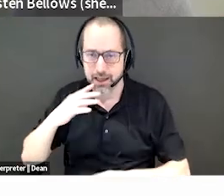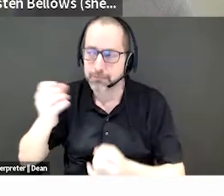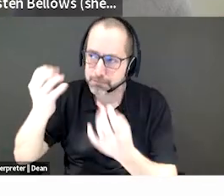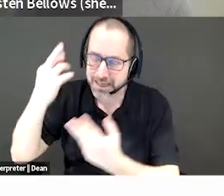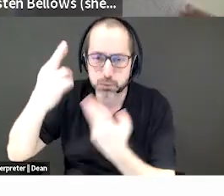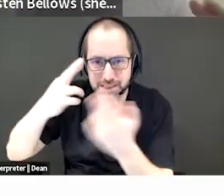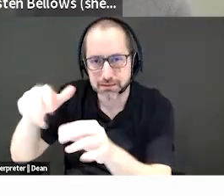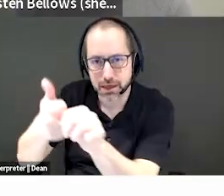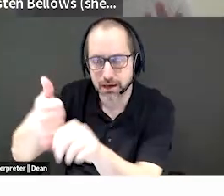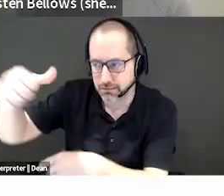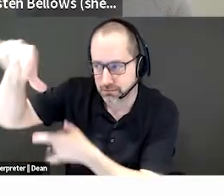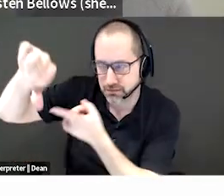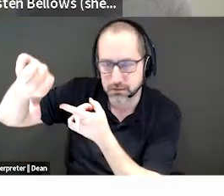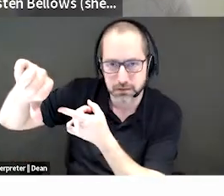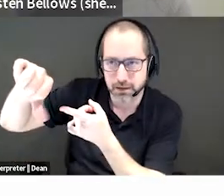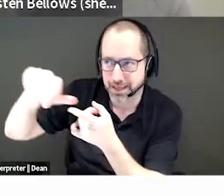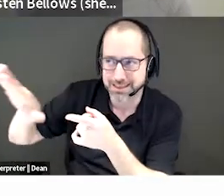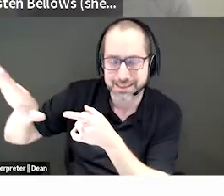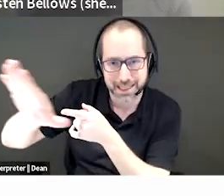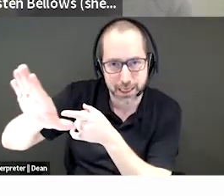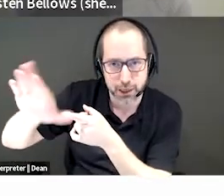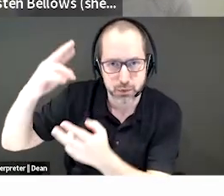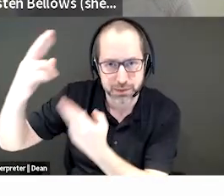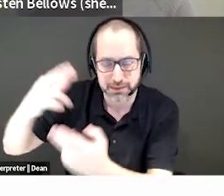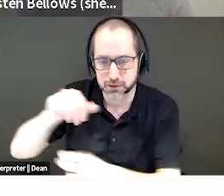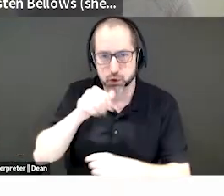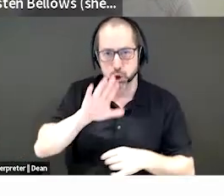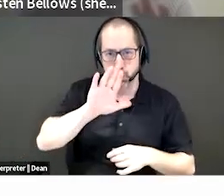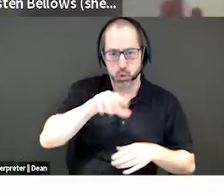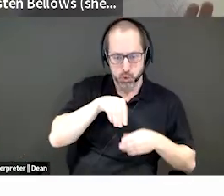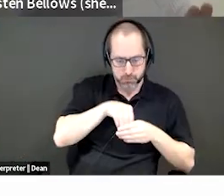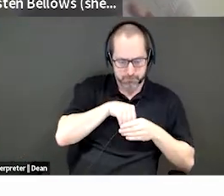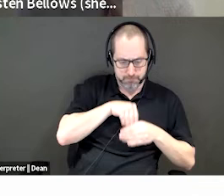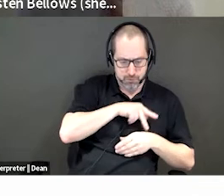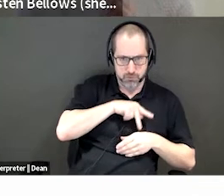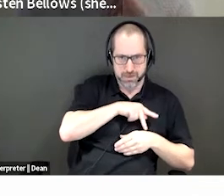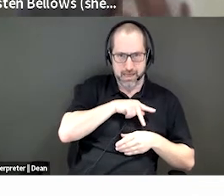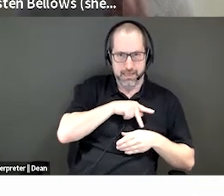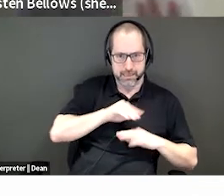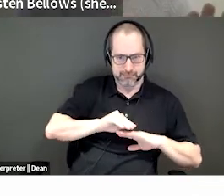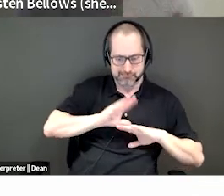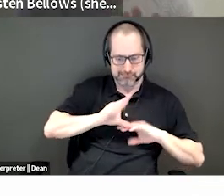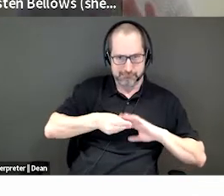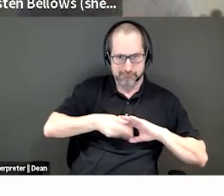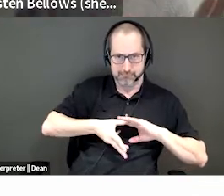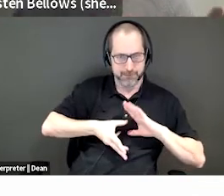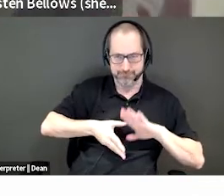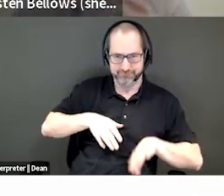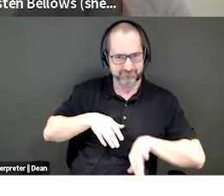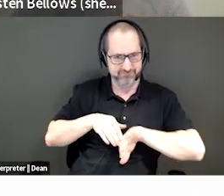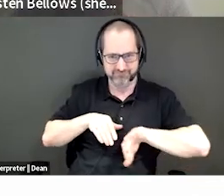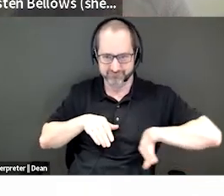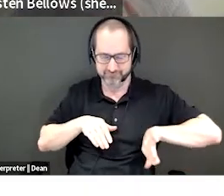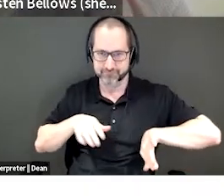get a job, and none of them have to do with your value as a person. Okay, I will say that again. None of the reasons have anything to